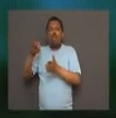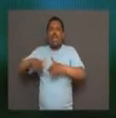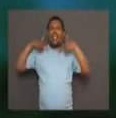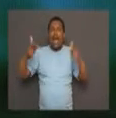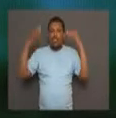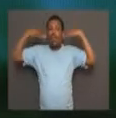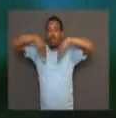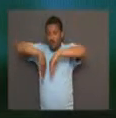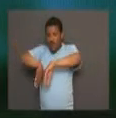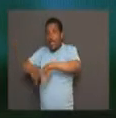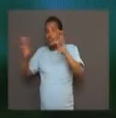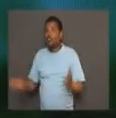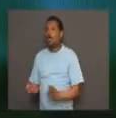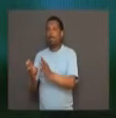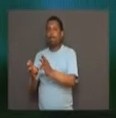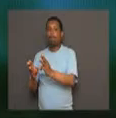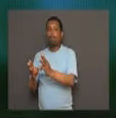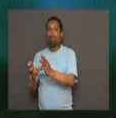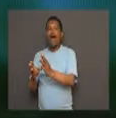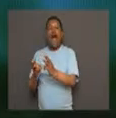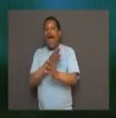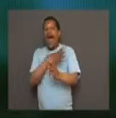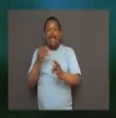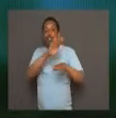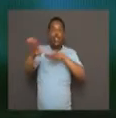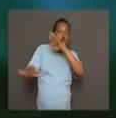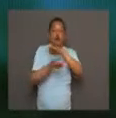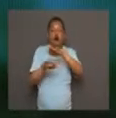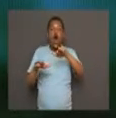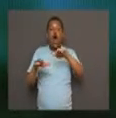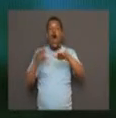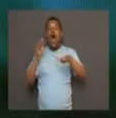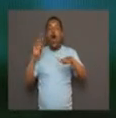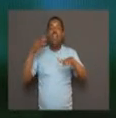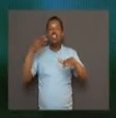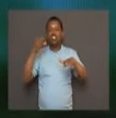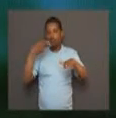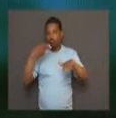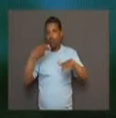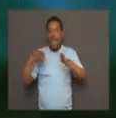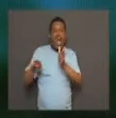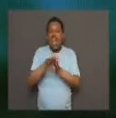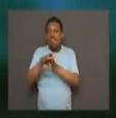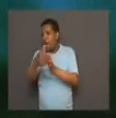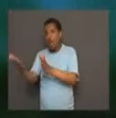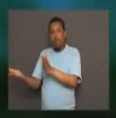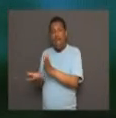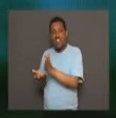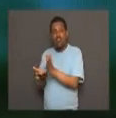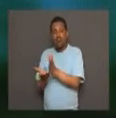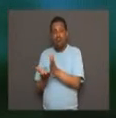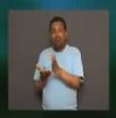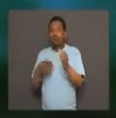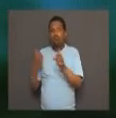river are part of the Great Rift Valley system, and the lower Awash